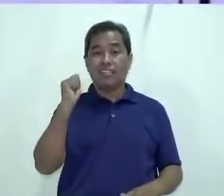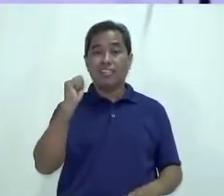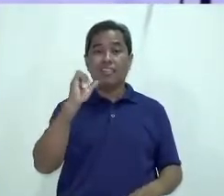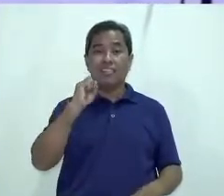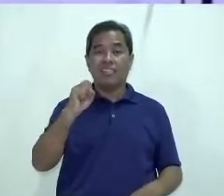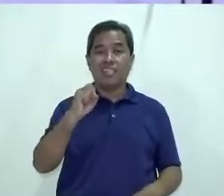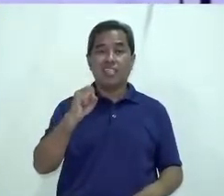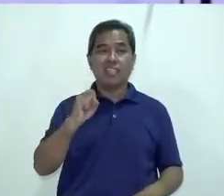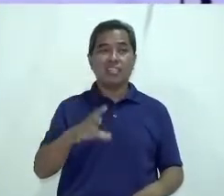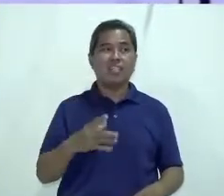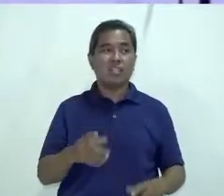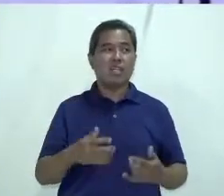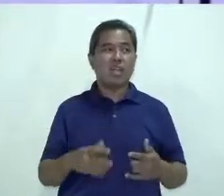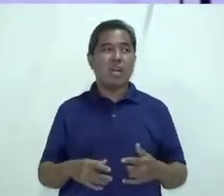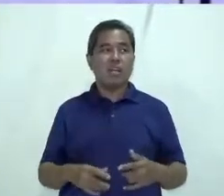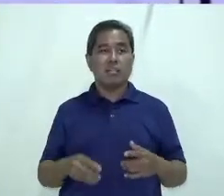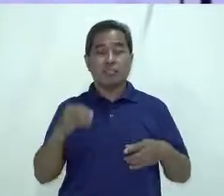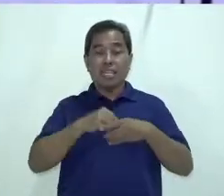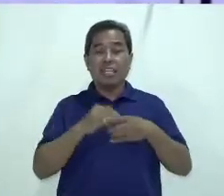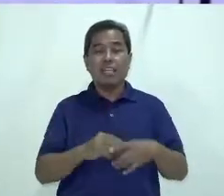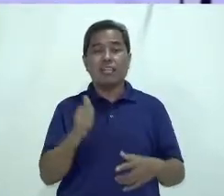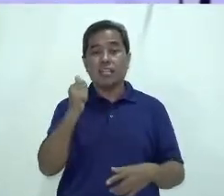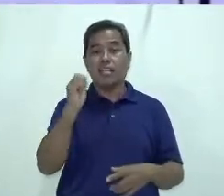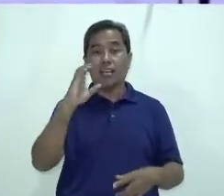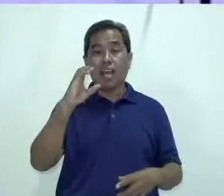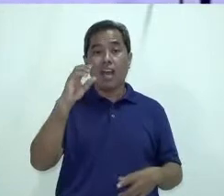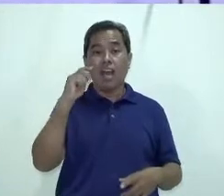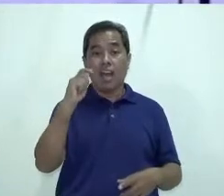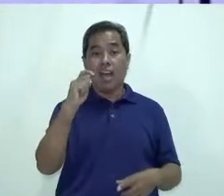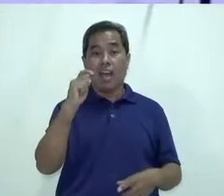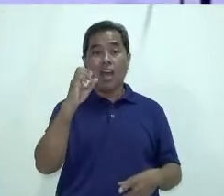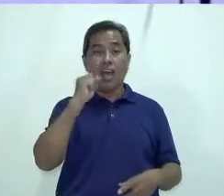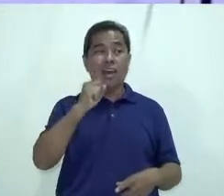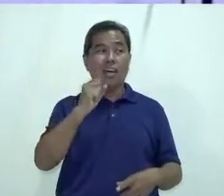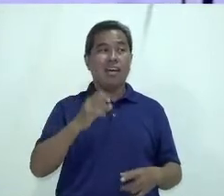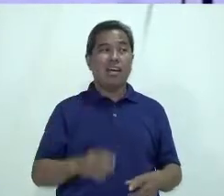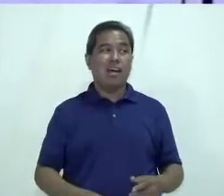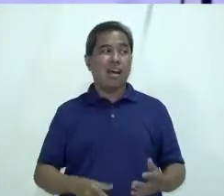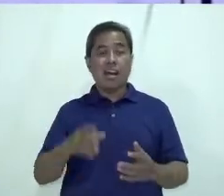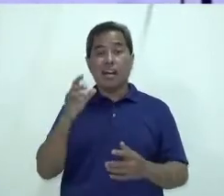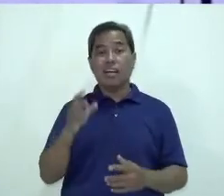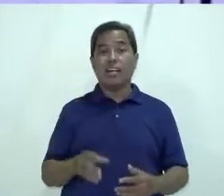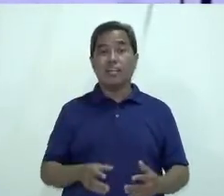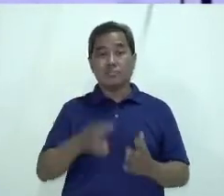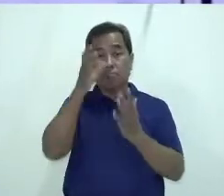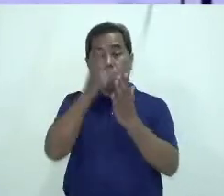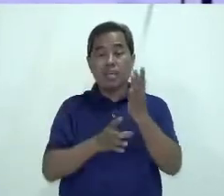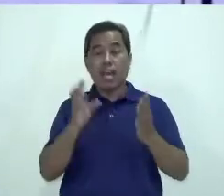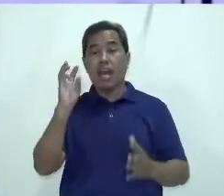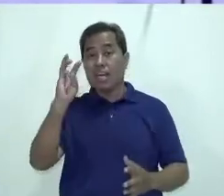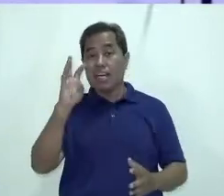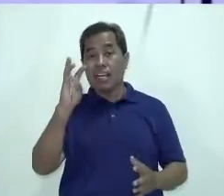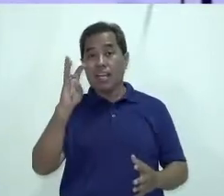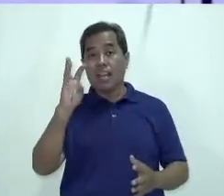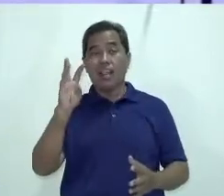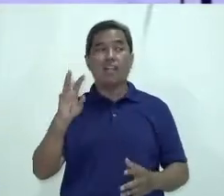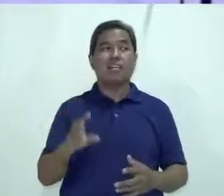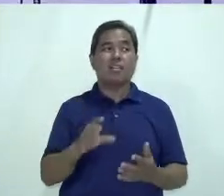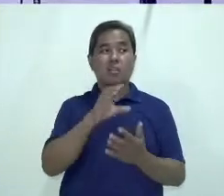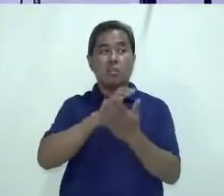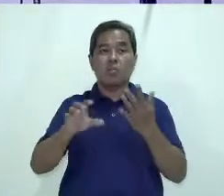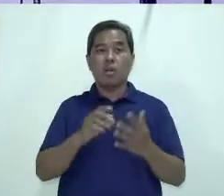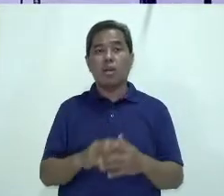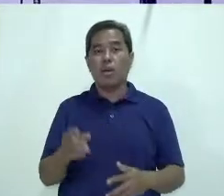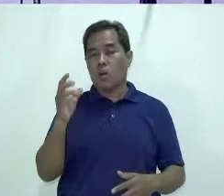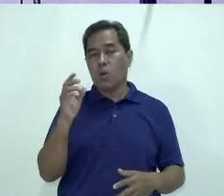by Dr. Luke. The book of Acts, it tracks the beginnings of the church. And in Acts chapter 16, Dr.